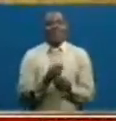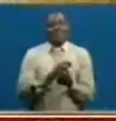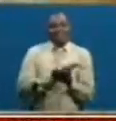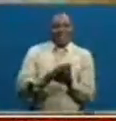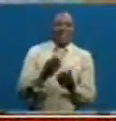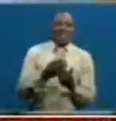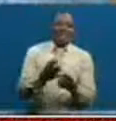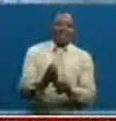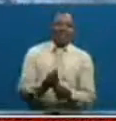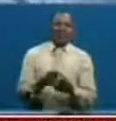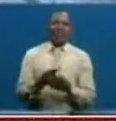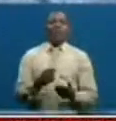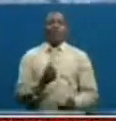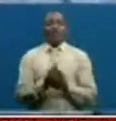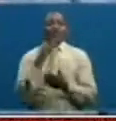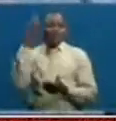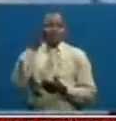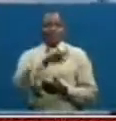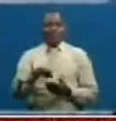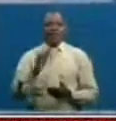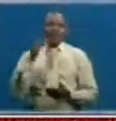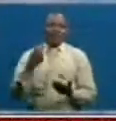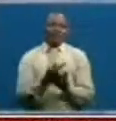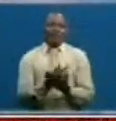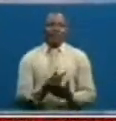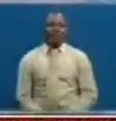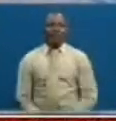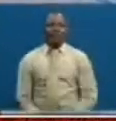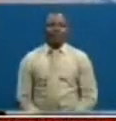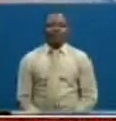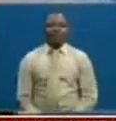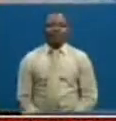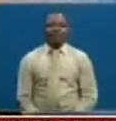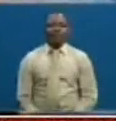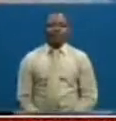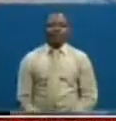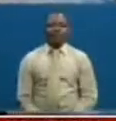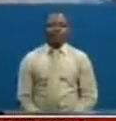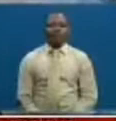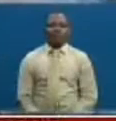accessible for the benefit of Ghana's future generations.